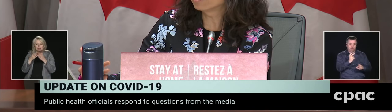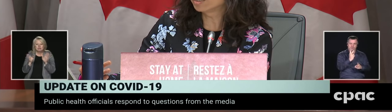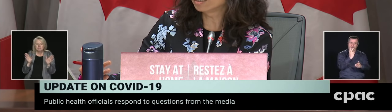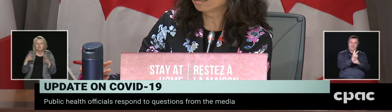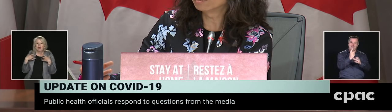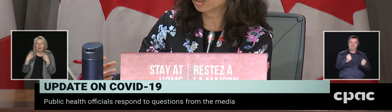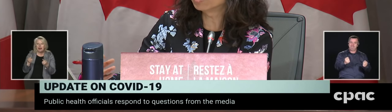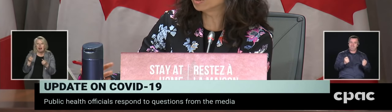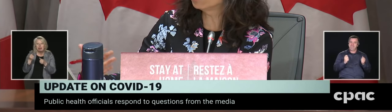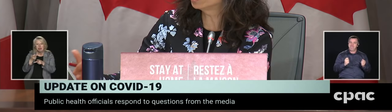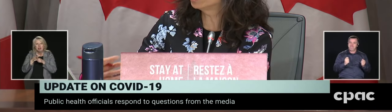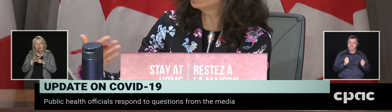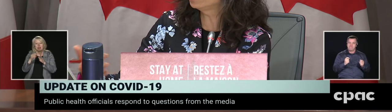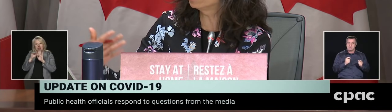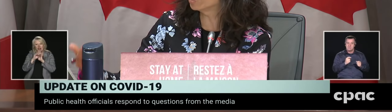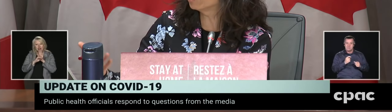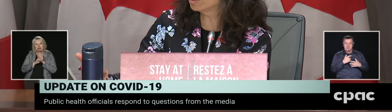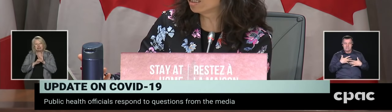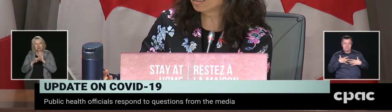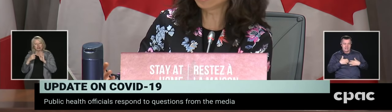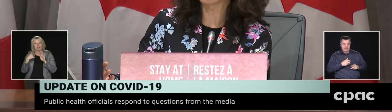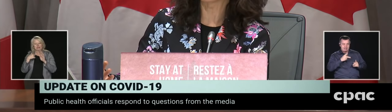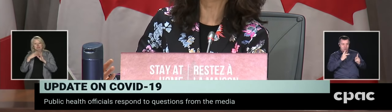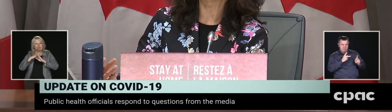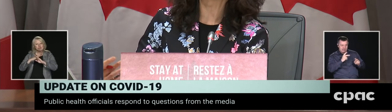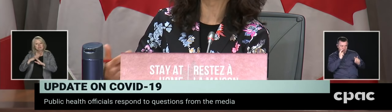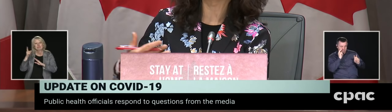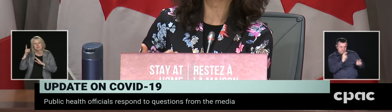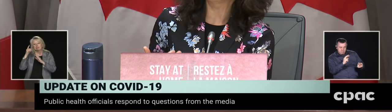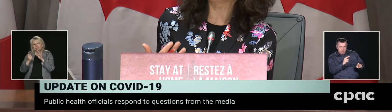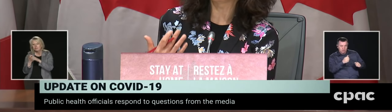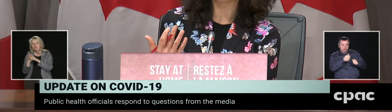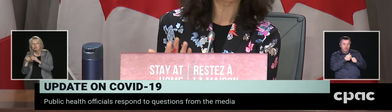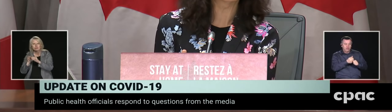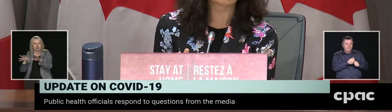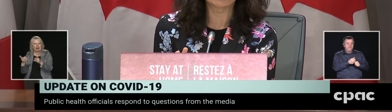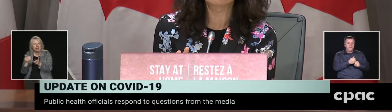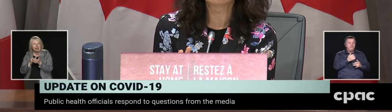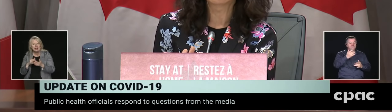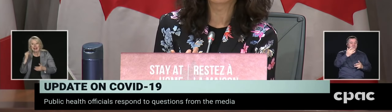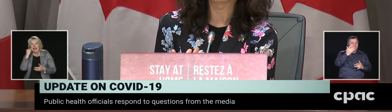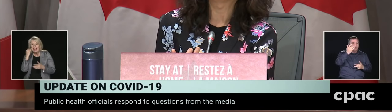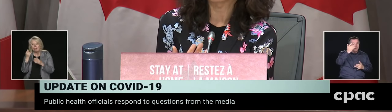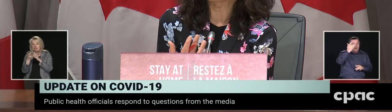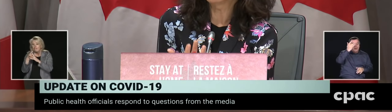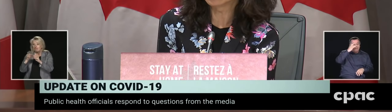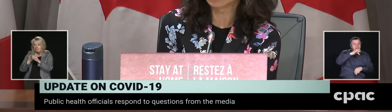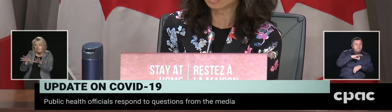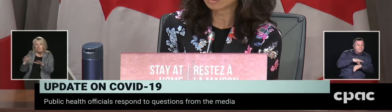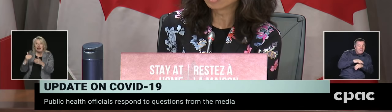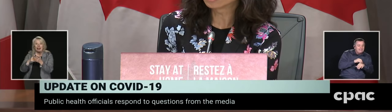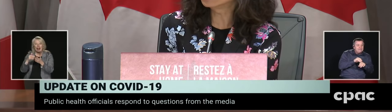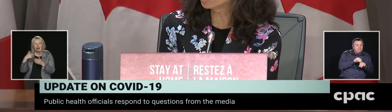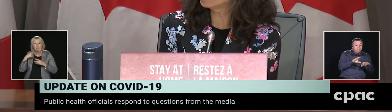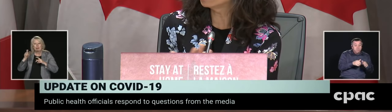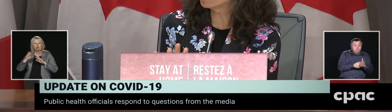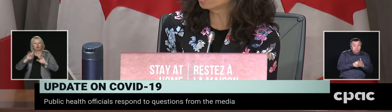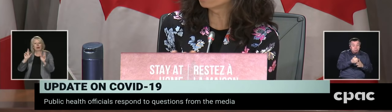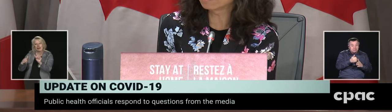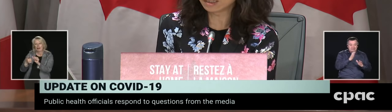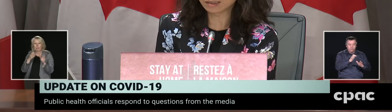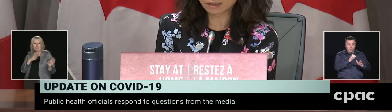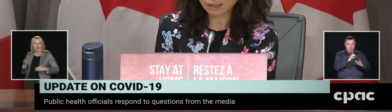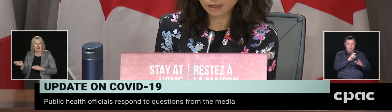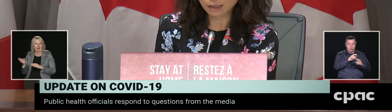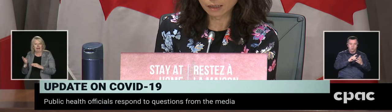disease activity. The moment that we're going to see some uptake in disease activity, you're going to have to be able to react to that and rapidly contain